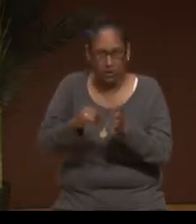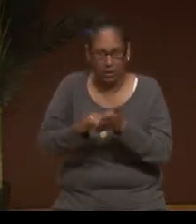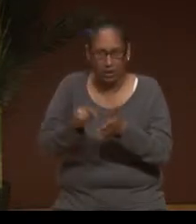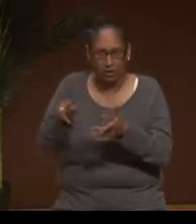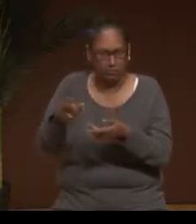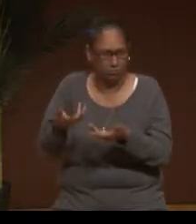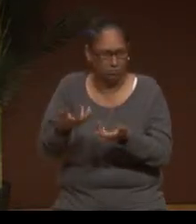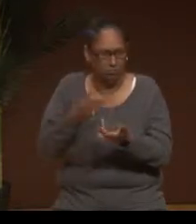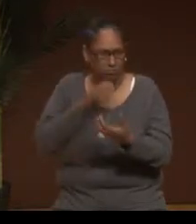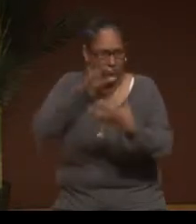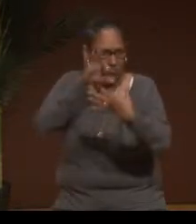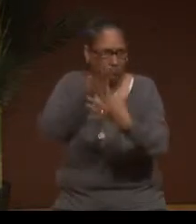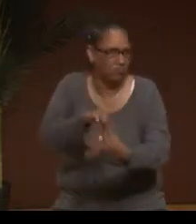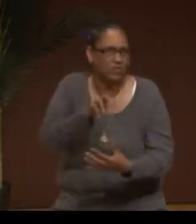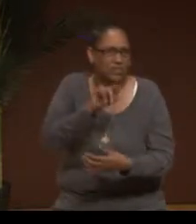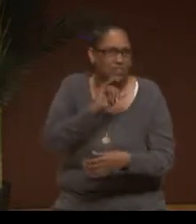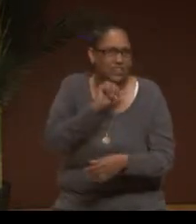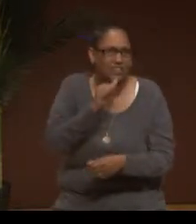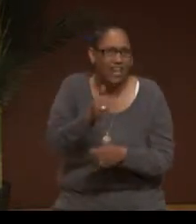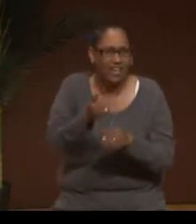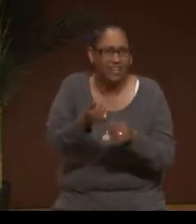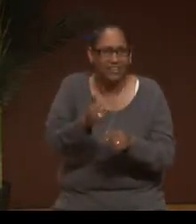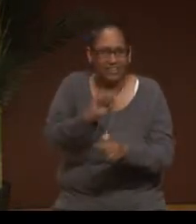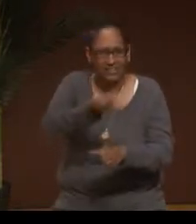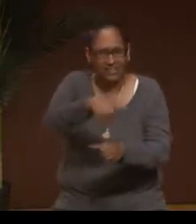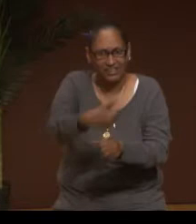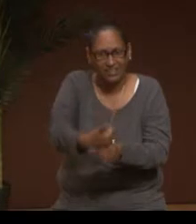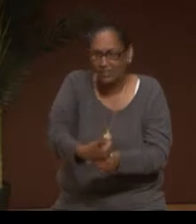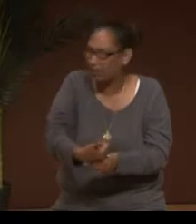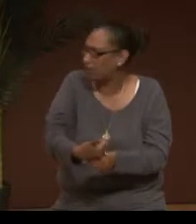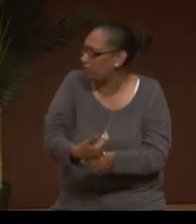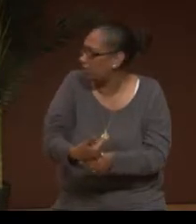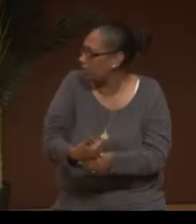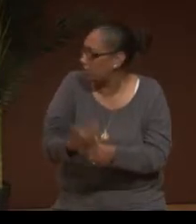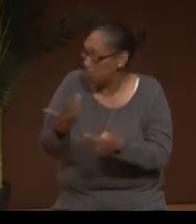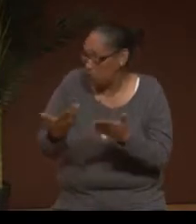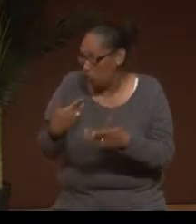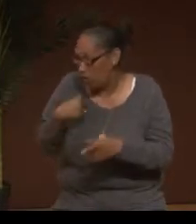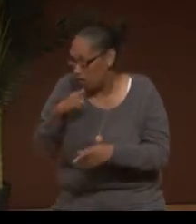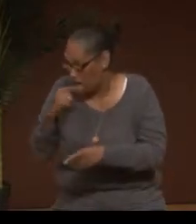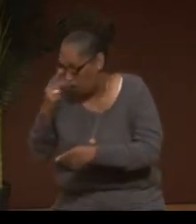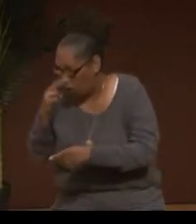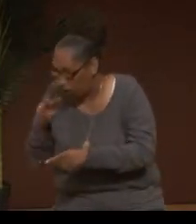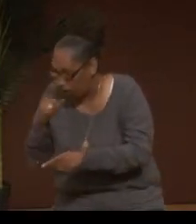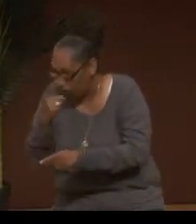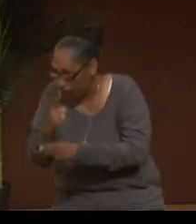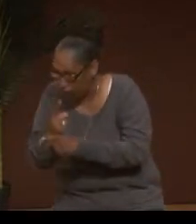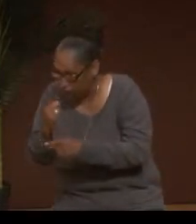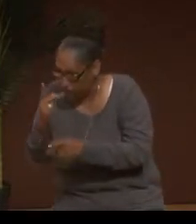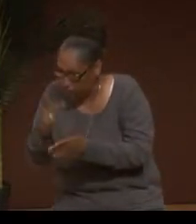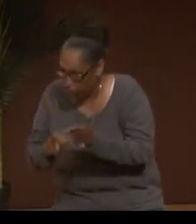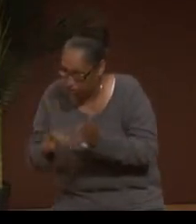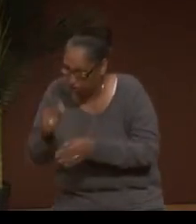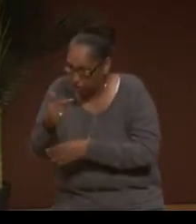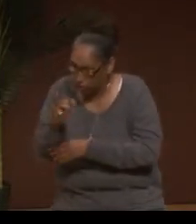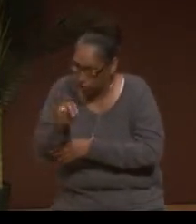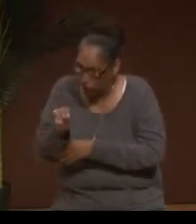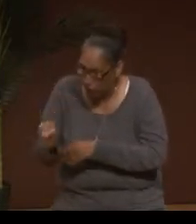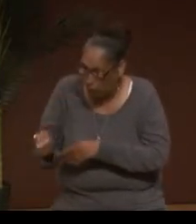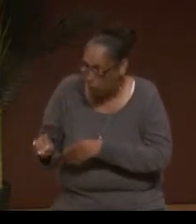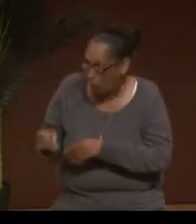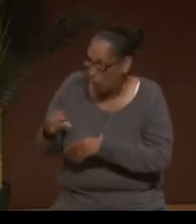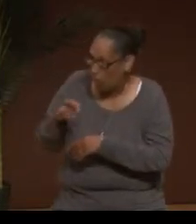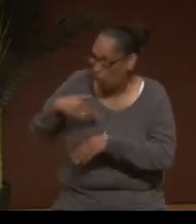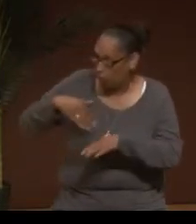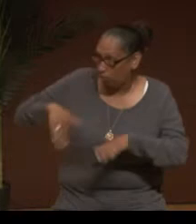a connection does not exist. We might just not be looking at the right part of the genome to find that connection, or we might not yet